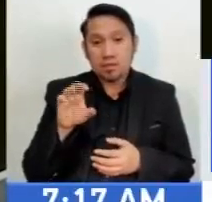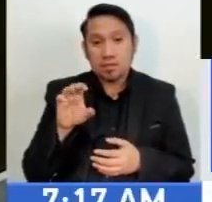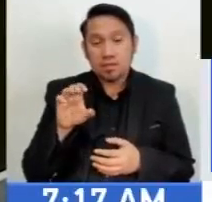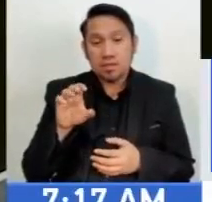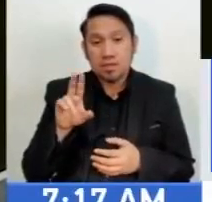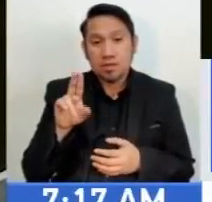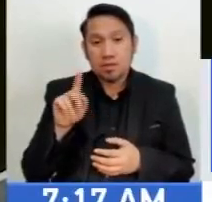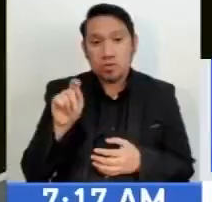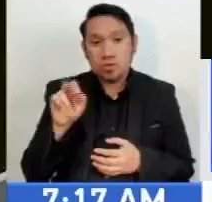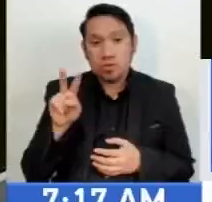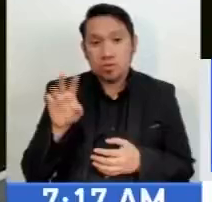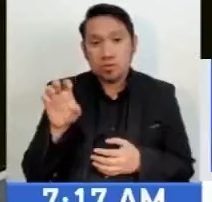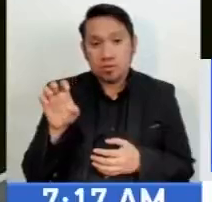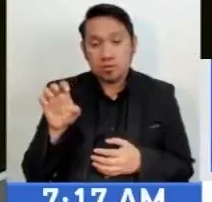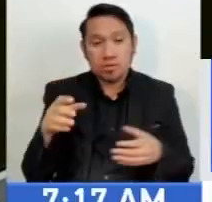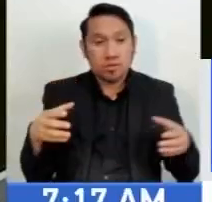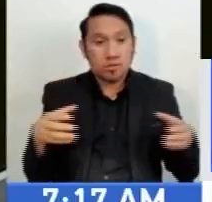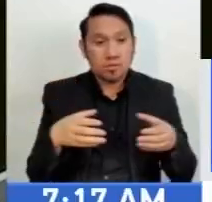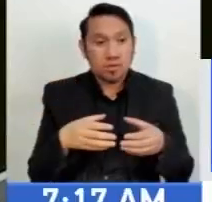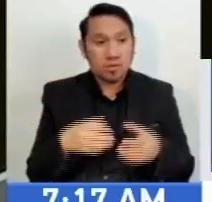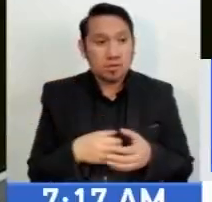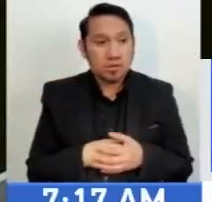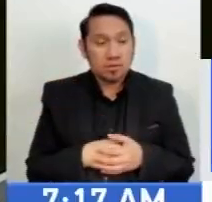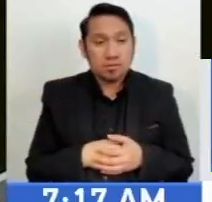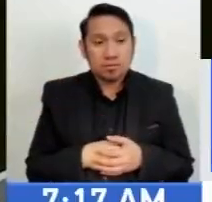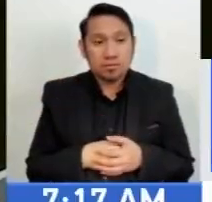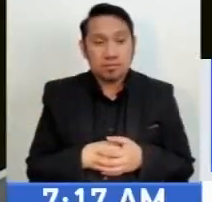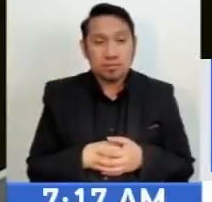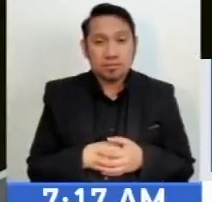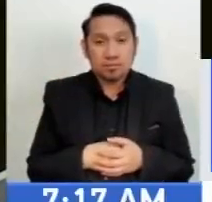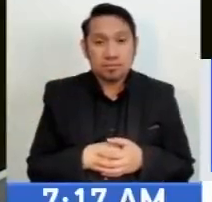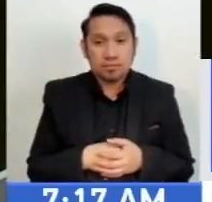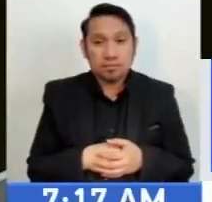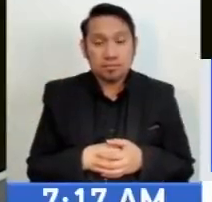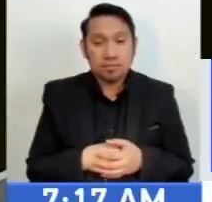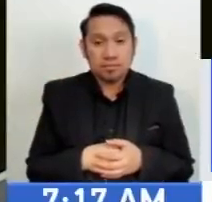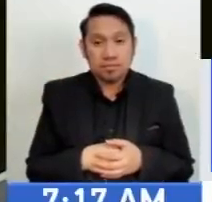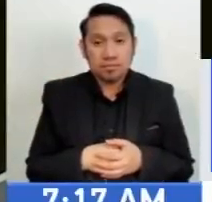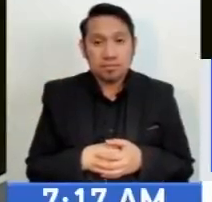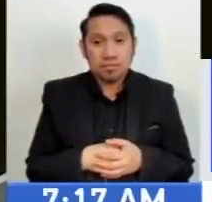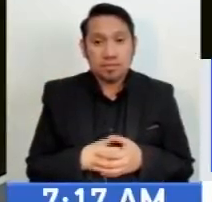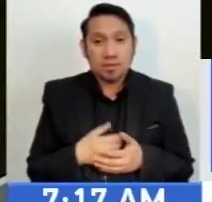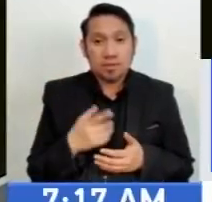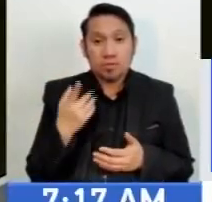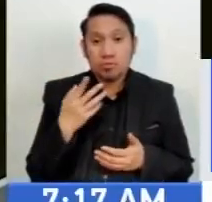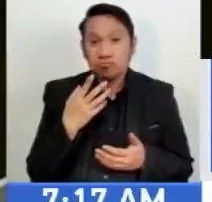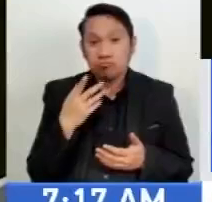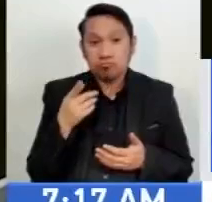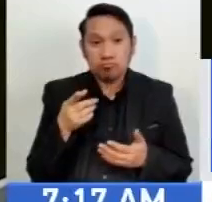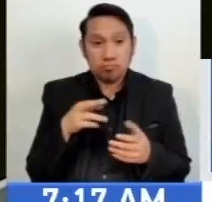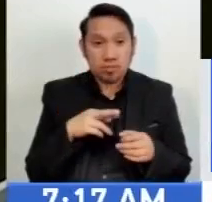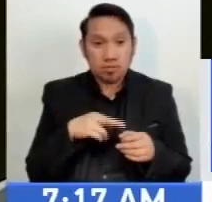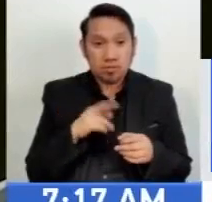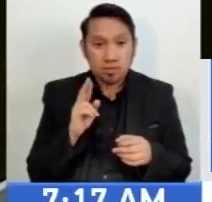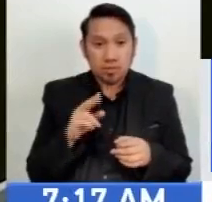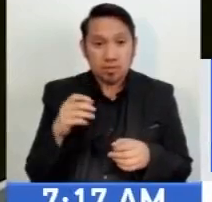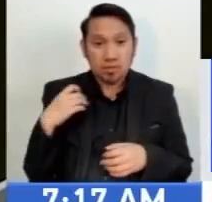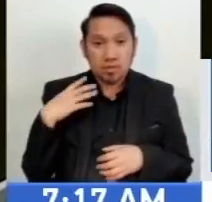Vice Mr. Duavit, who resigned as Chairman of the